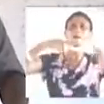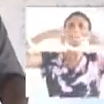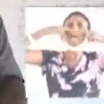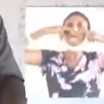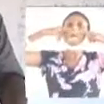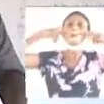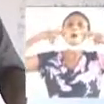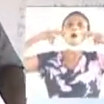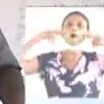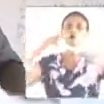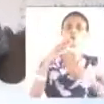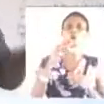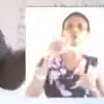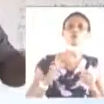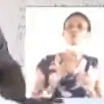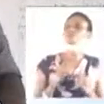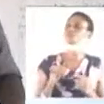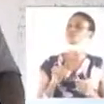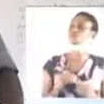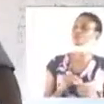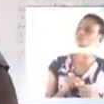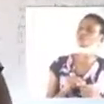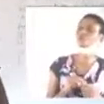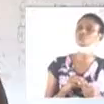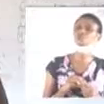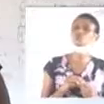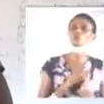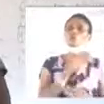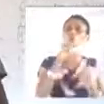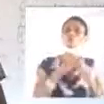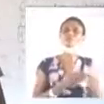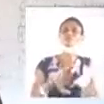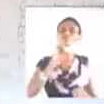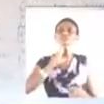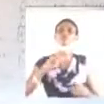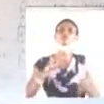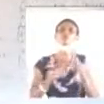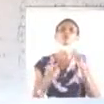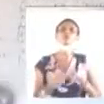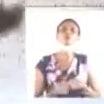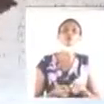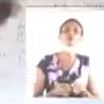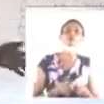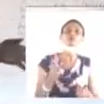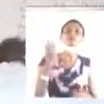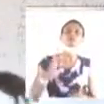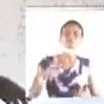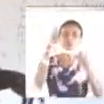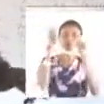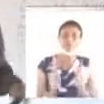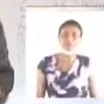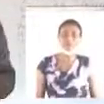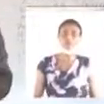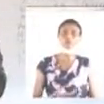there's crisis, you always see, most often, drug addict will always be there. And when there is a problem